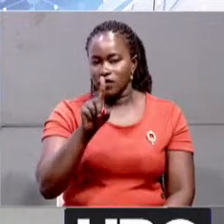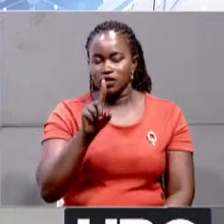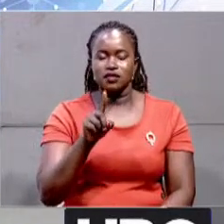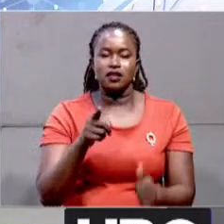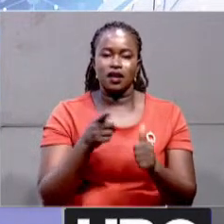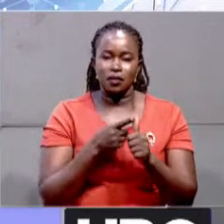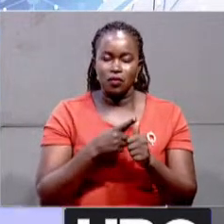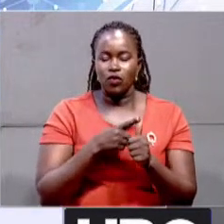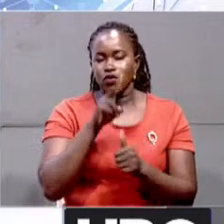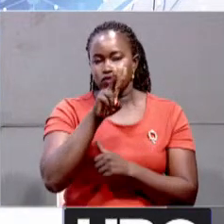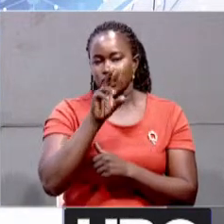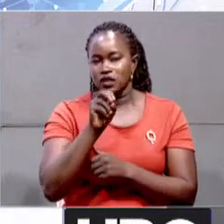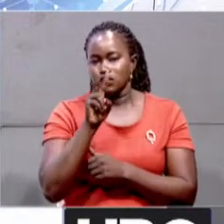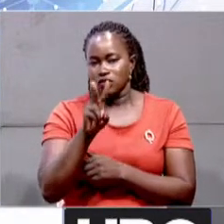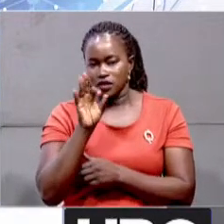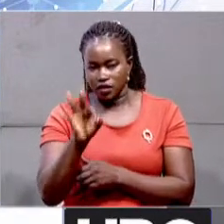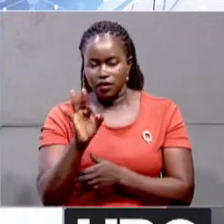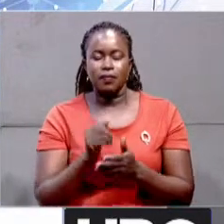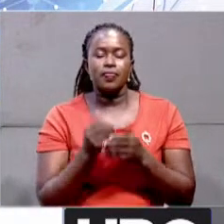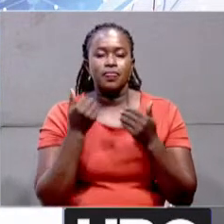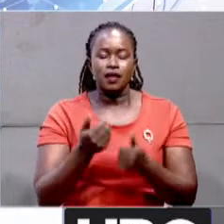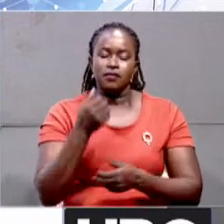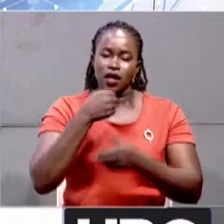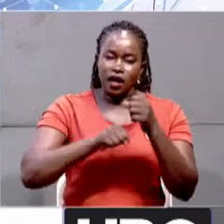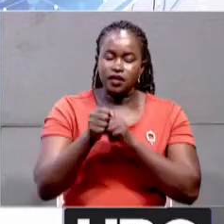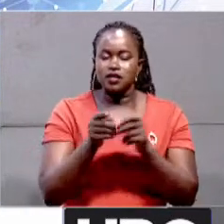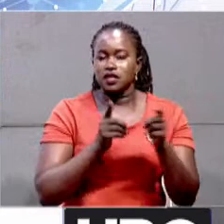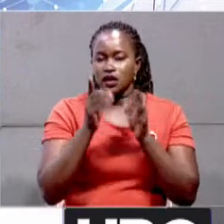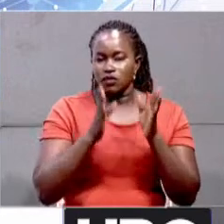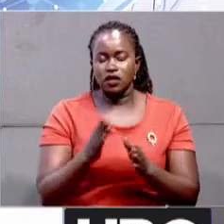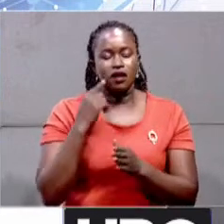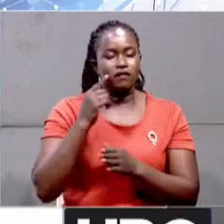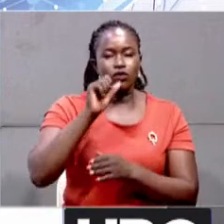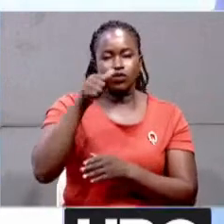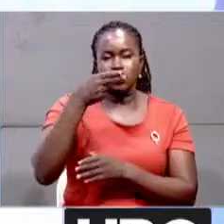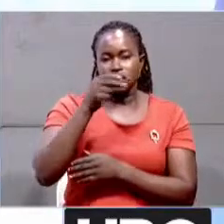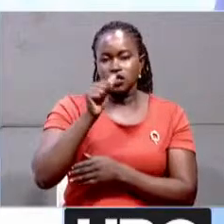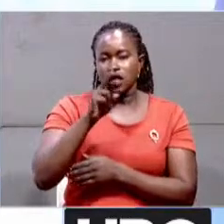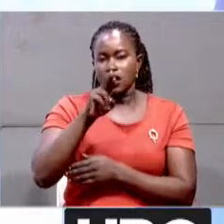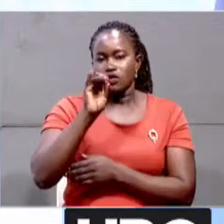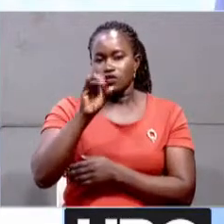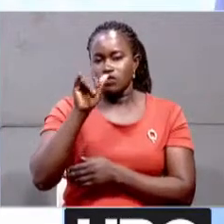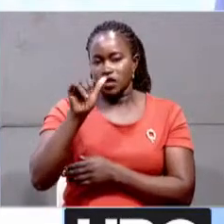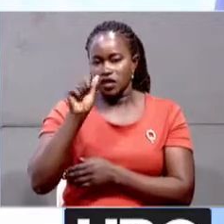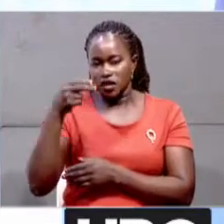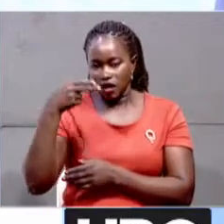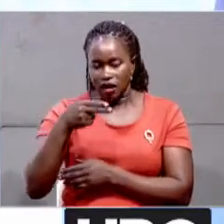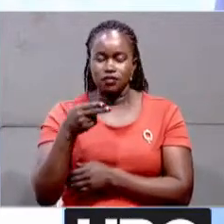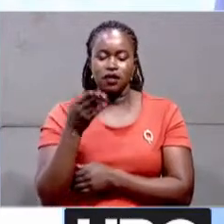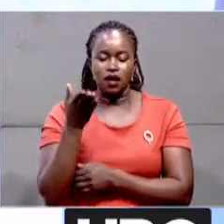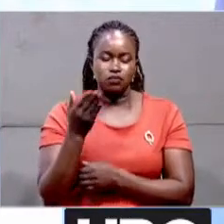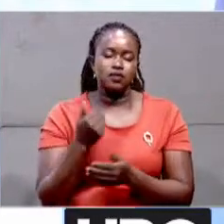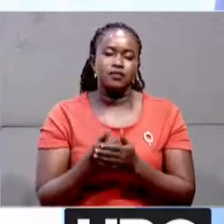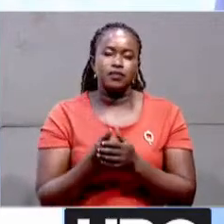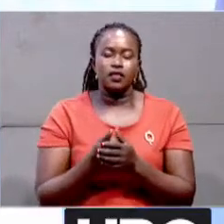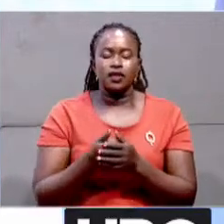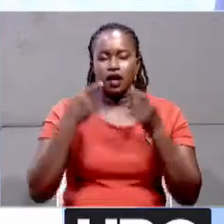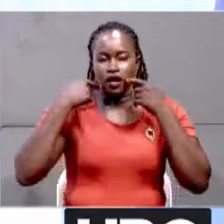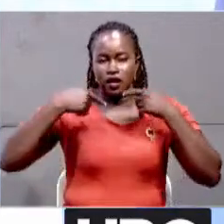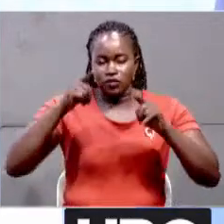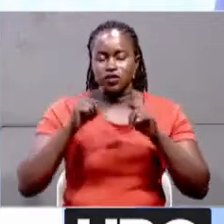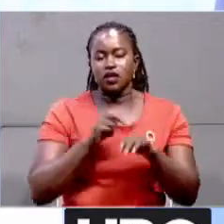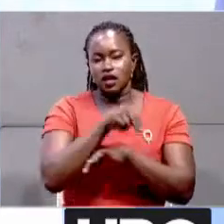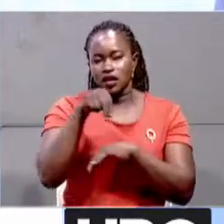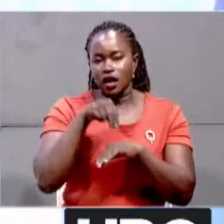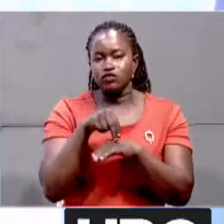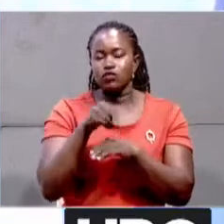April 2023. Now the acting director of Sharia, Sheikh Zaid Lubanga, made the announcement at the